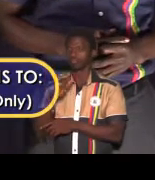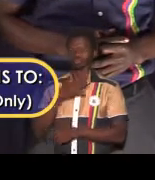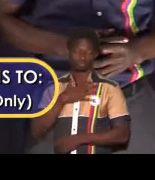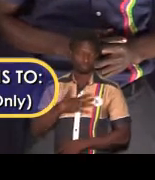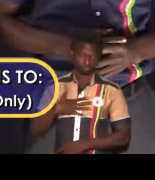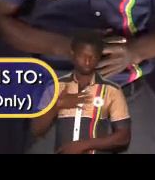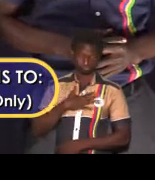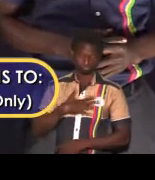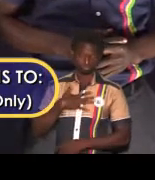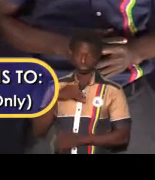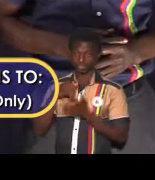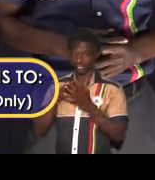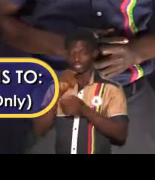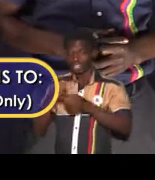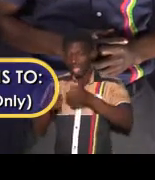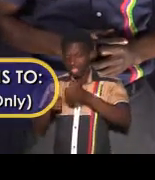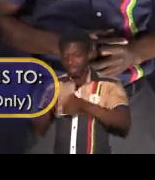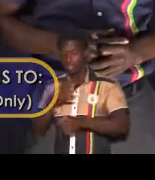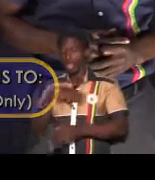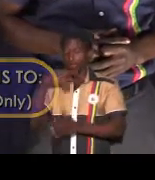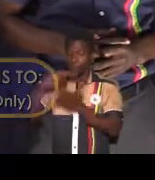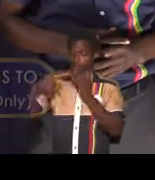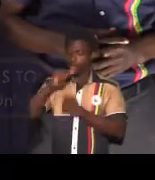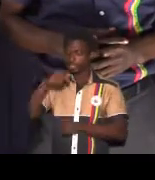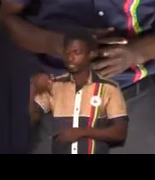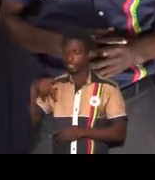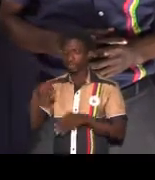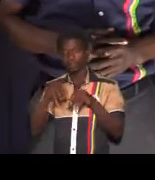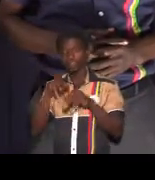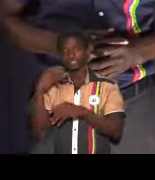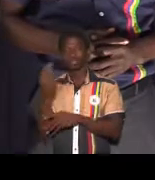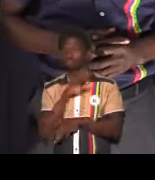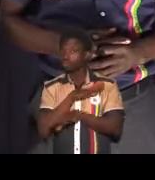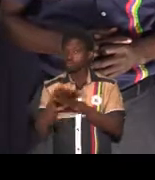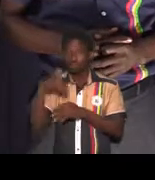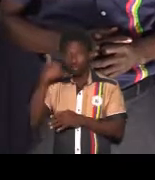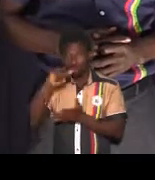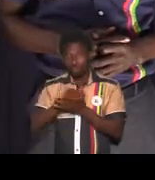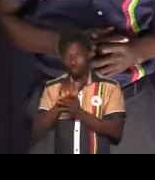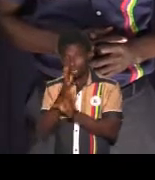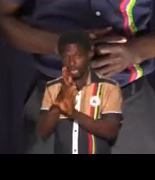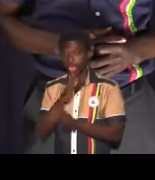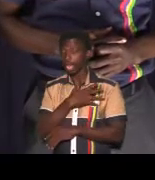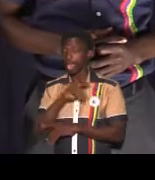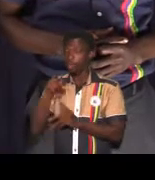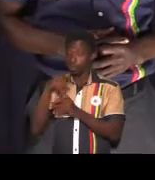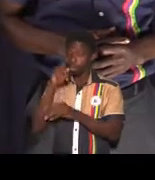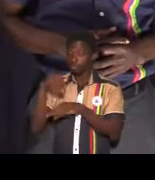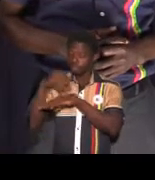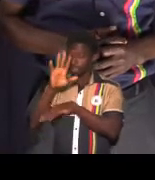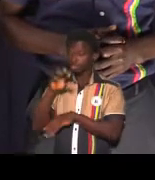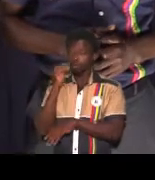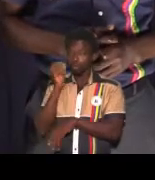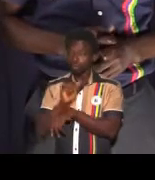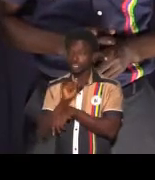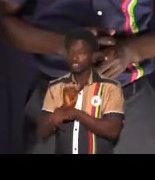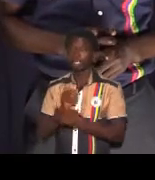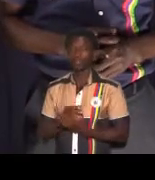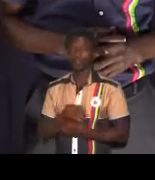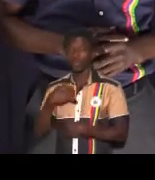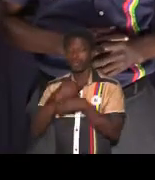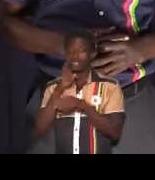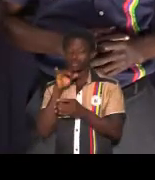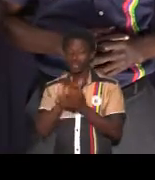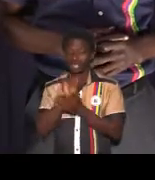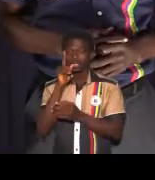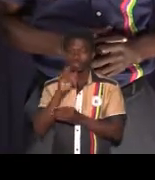5663. Please, it is SMS and WhatsApp messages only. Do not call that line. And when you are sending your